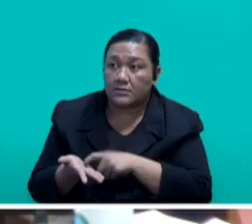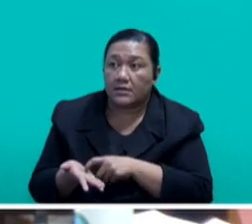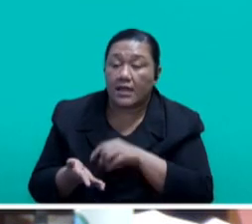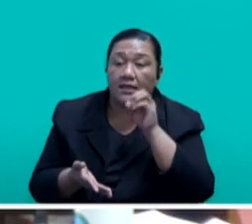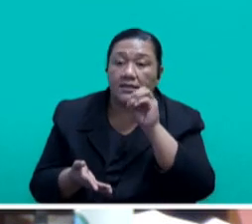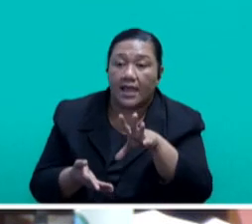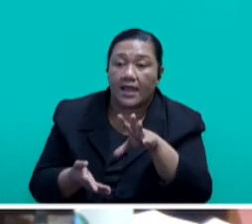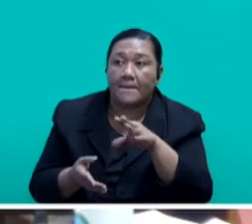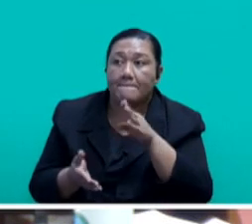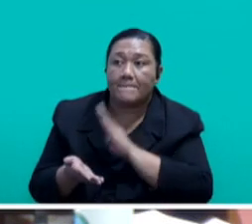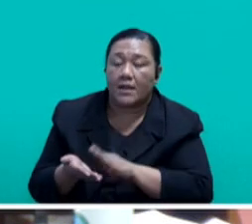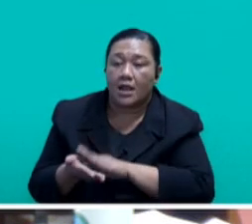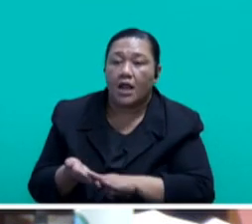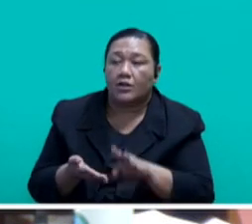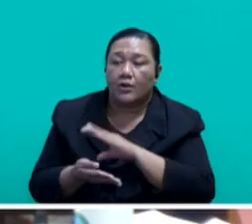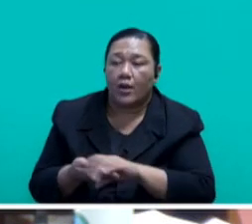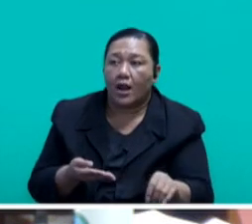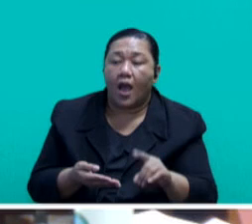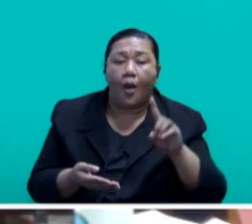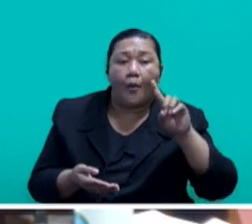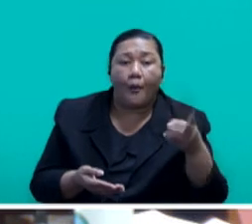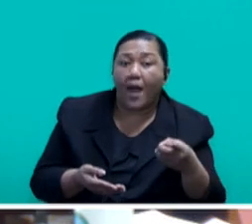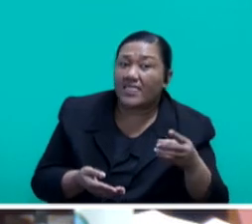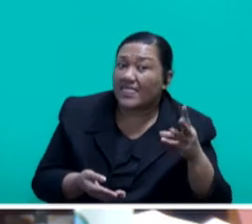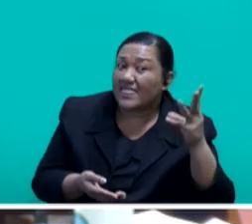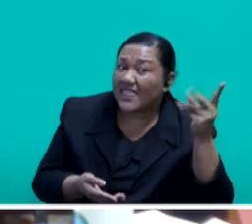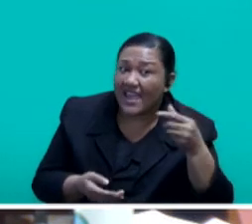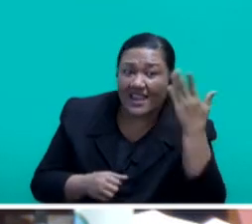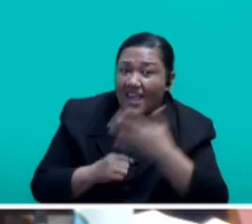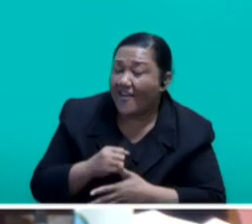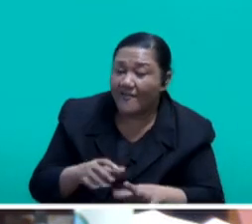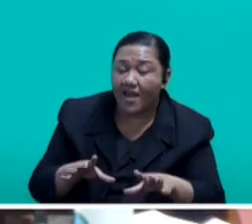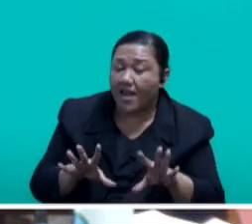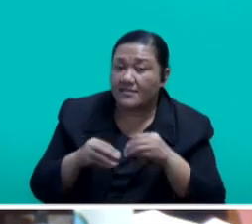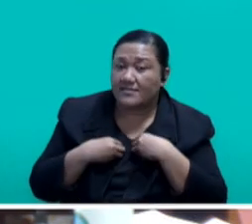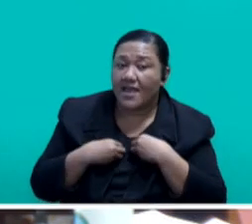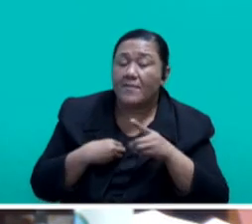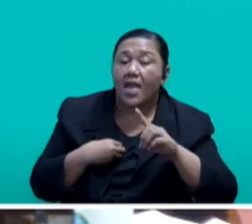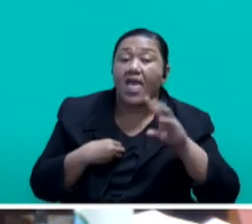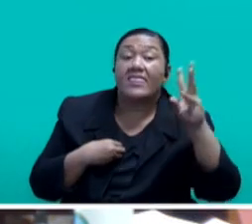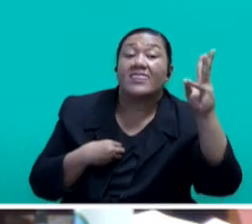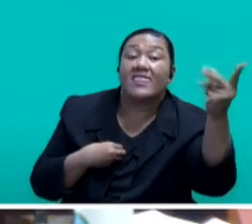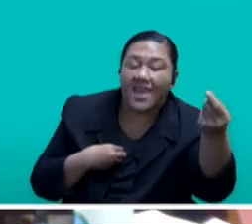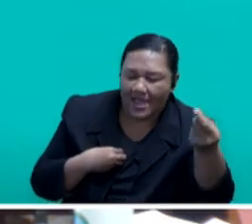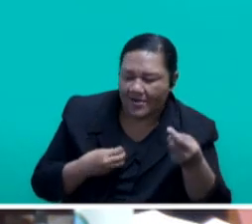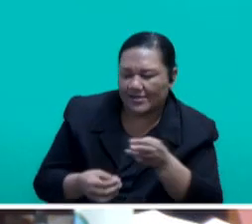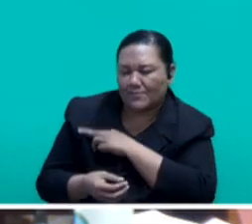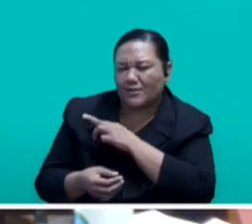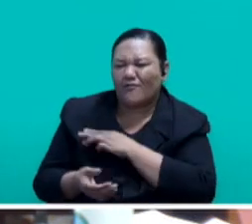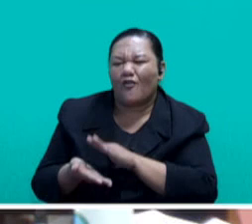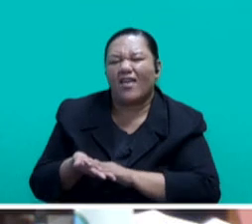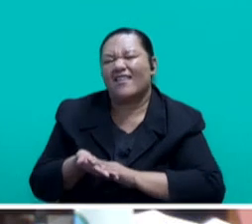billion. What they don't appear to accept is that they were responsible for the increase of that national debt